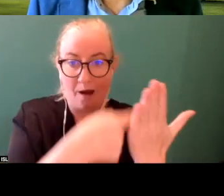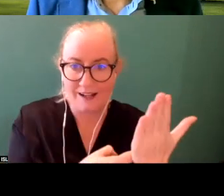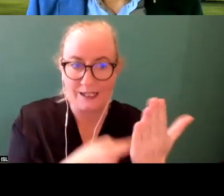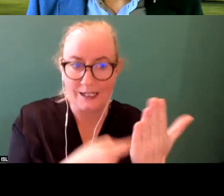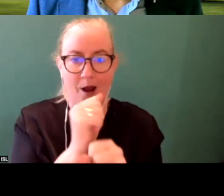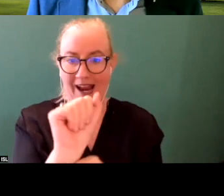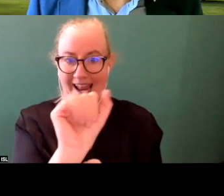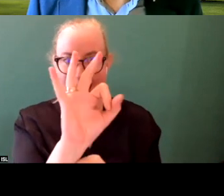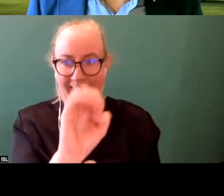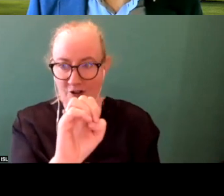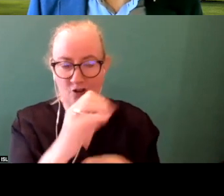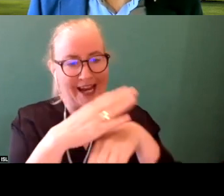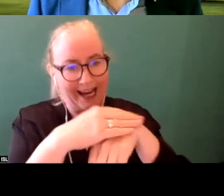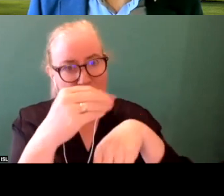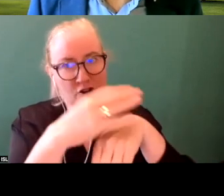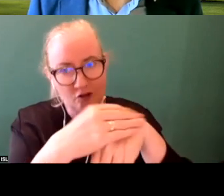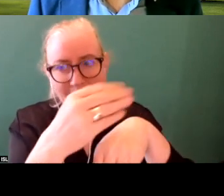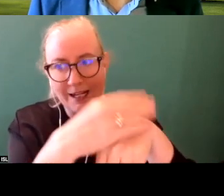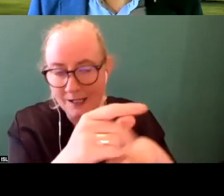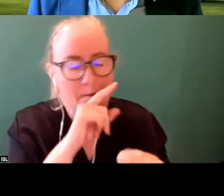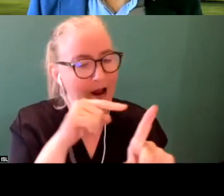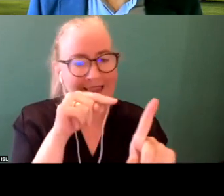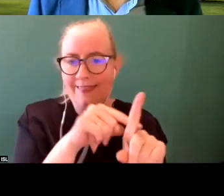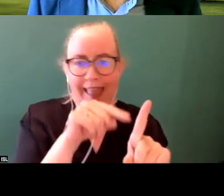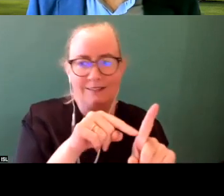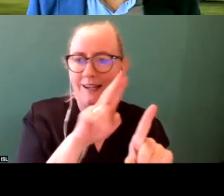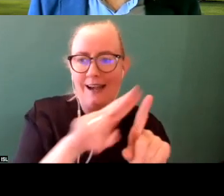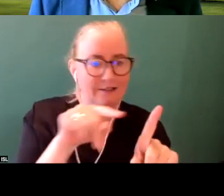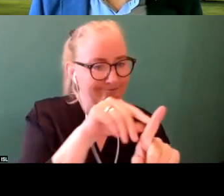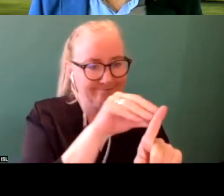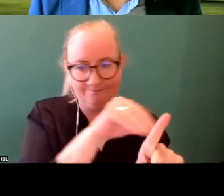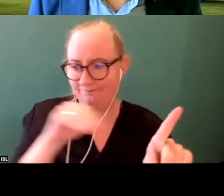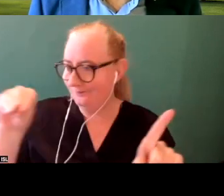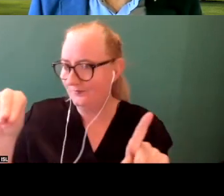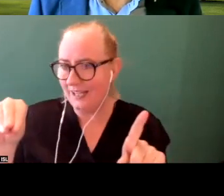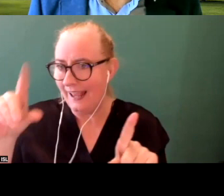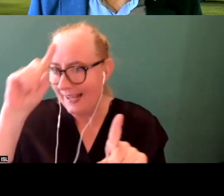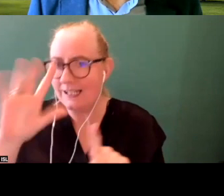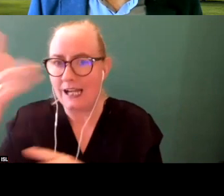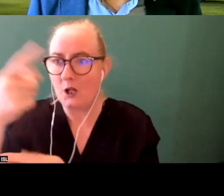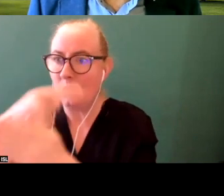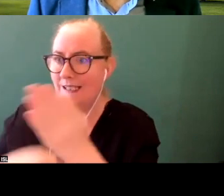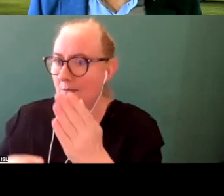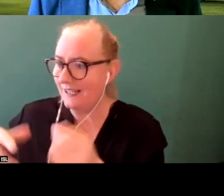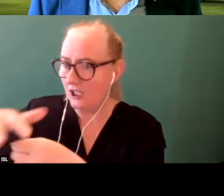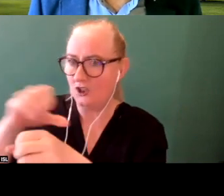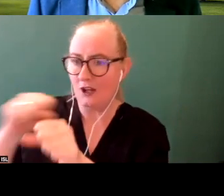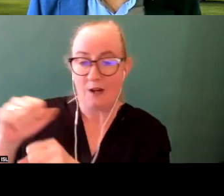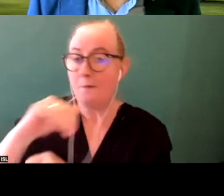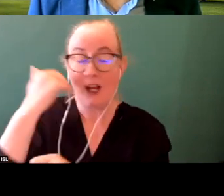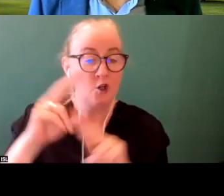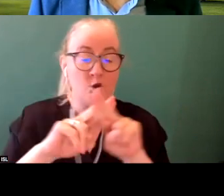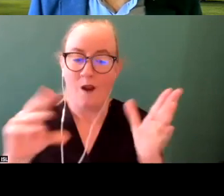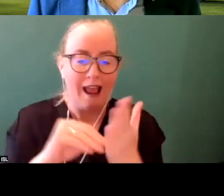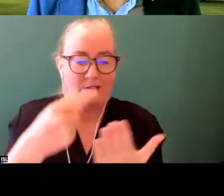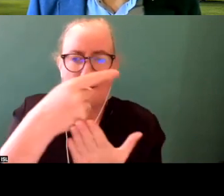aging, but they're not playing out in intellectual disability service provision due to the absence of a policy